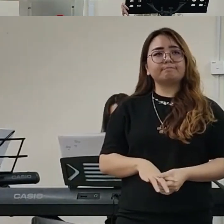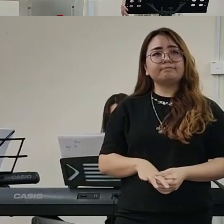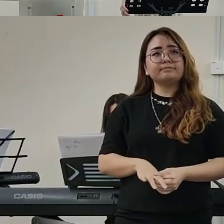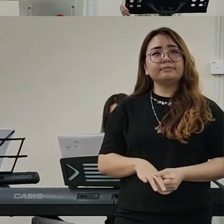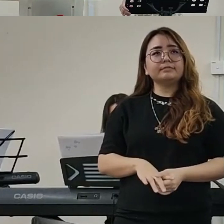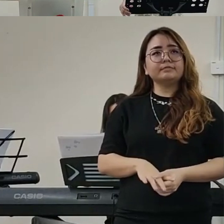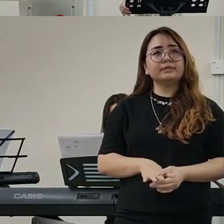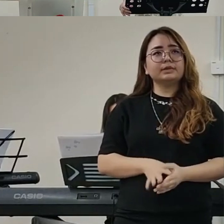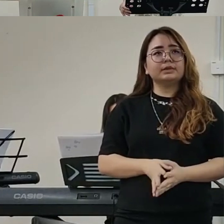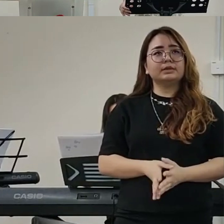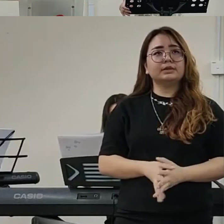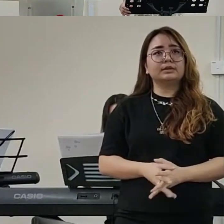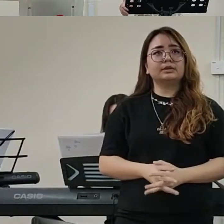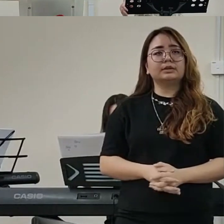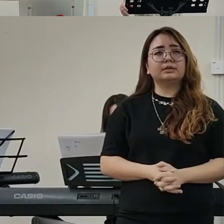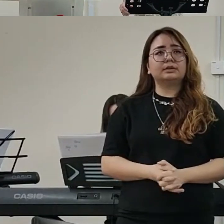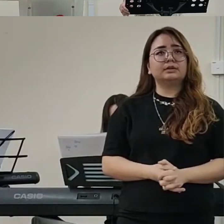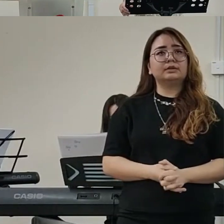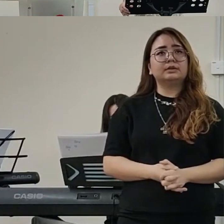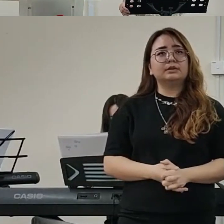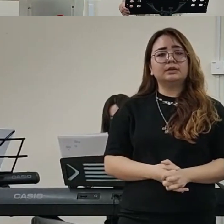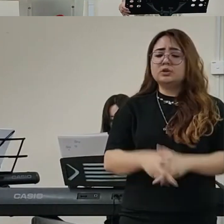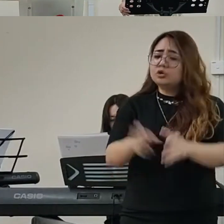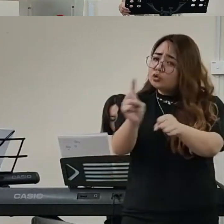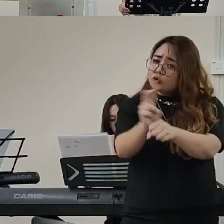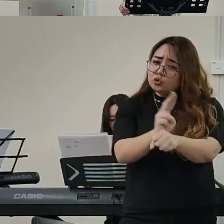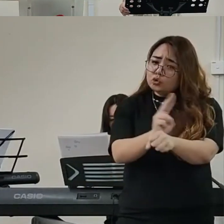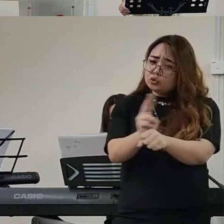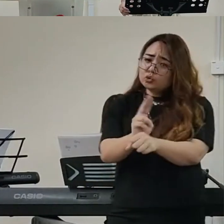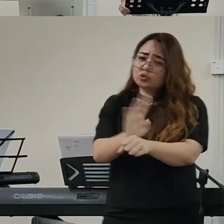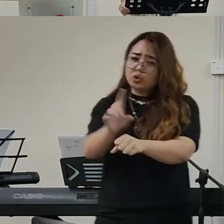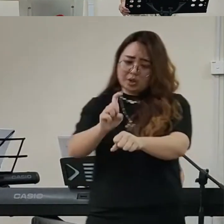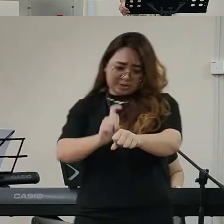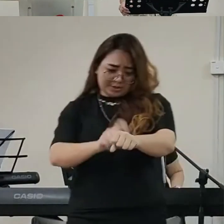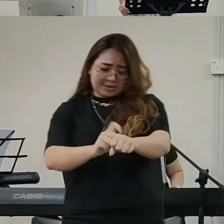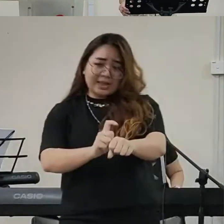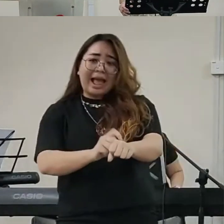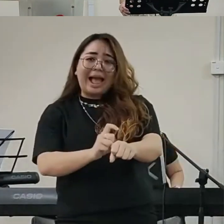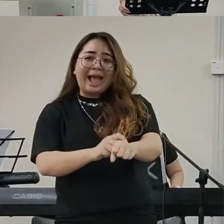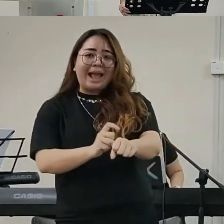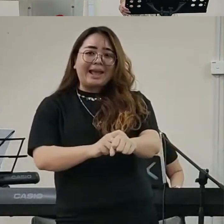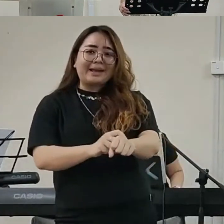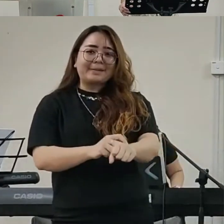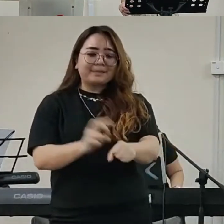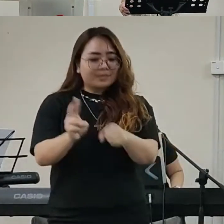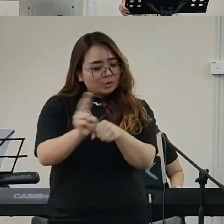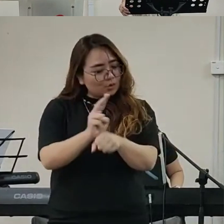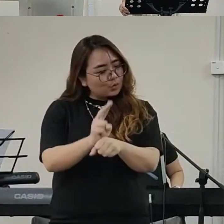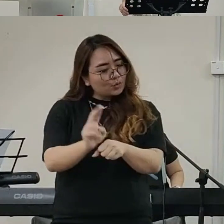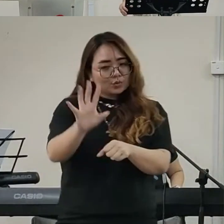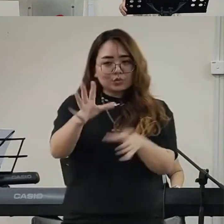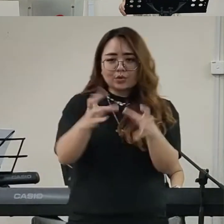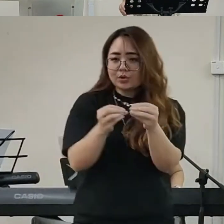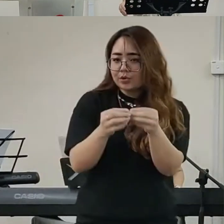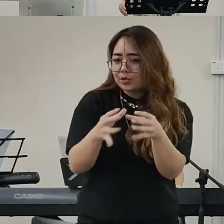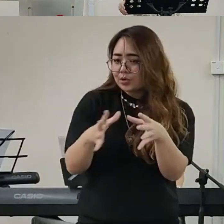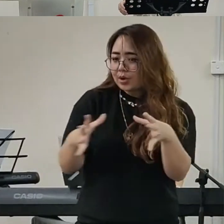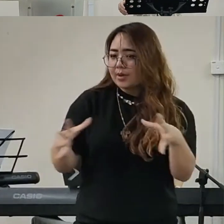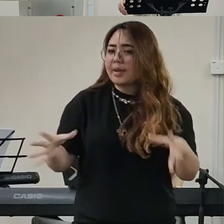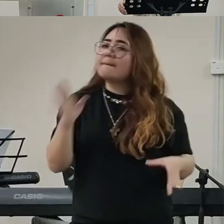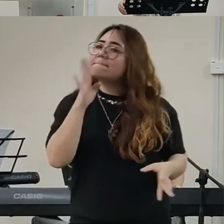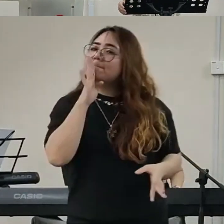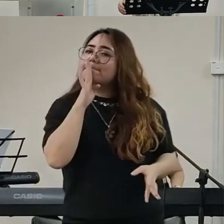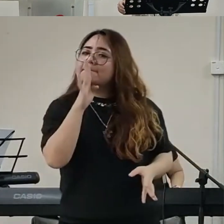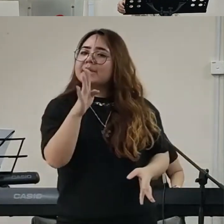days. Use your time, your talents, and your treasures, O sheep, to become a